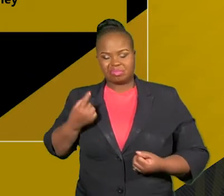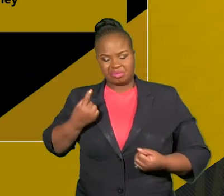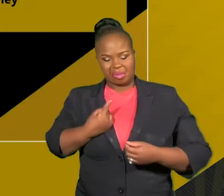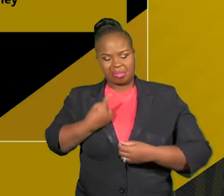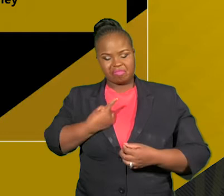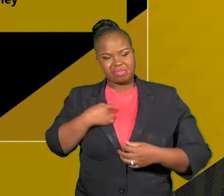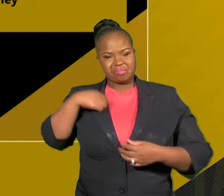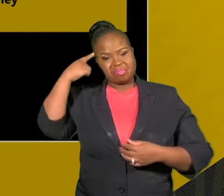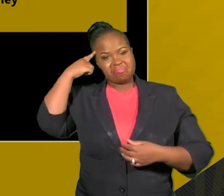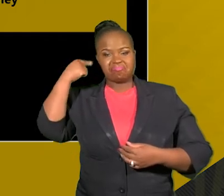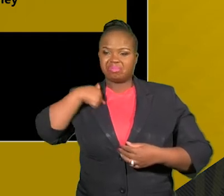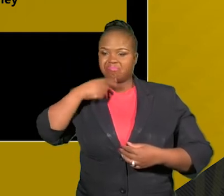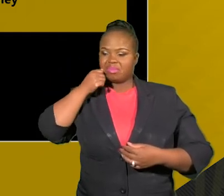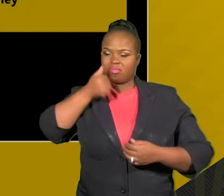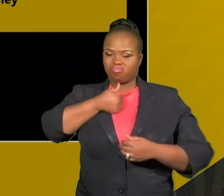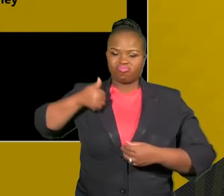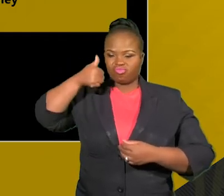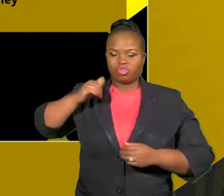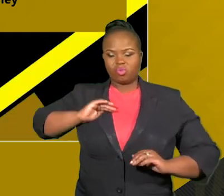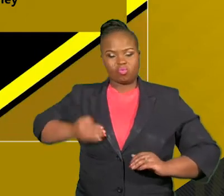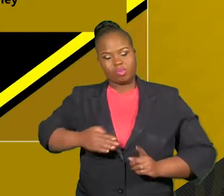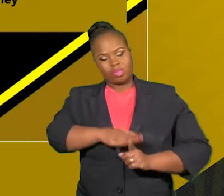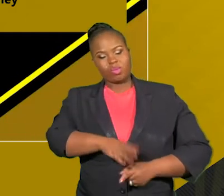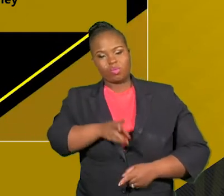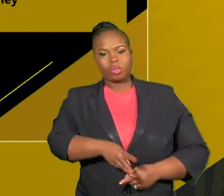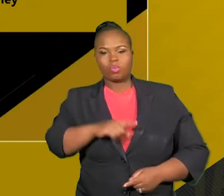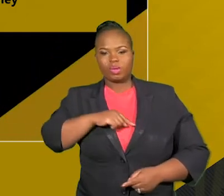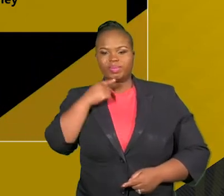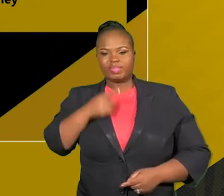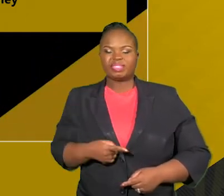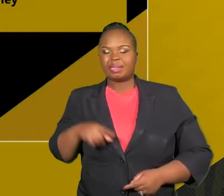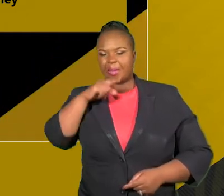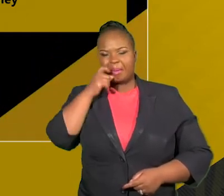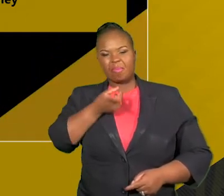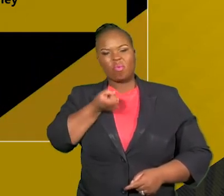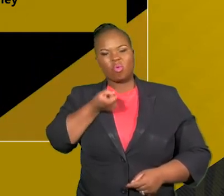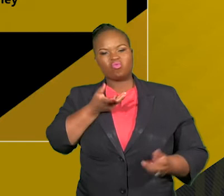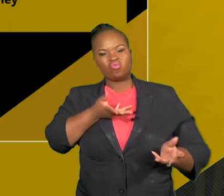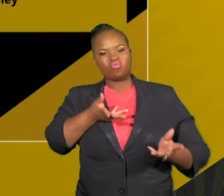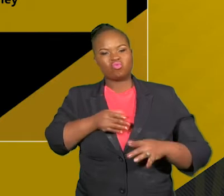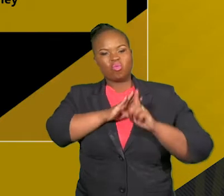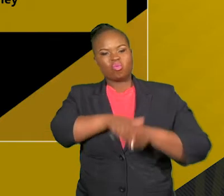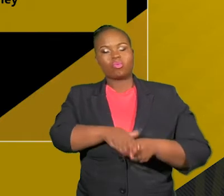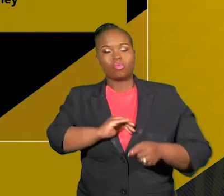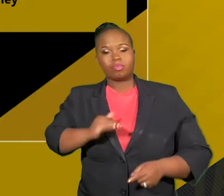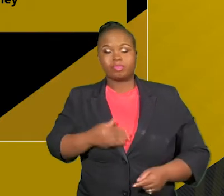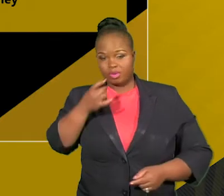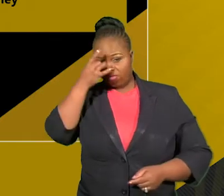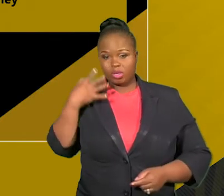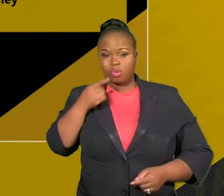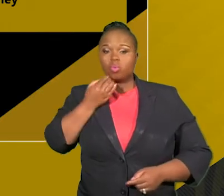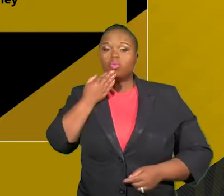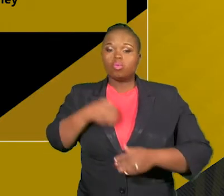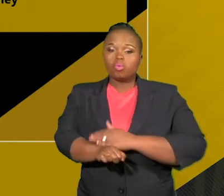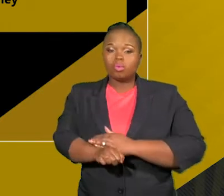that indoda ihlulwa umfazi. Le nto iqala umuntu esesayingane abiza amantombazane ngamagama and forget that the person who brought him to life